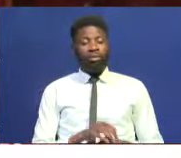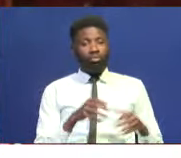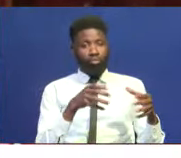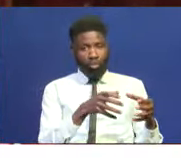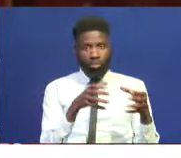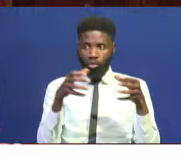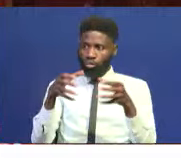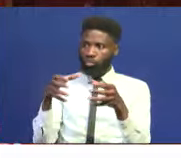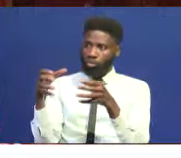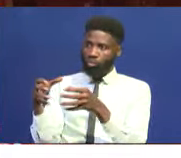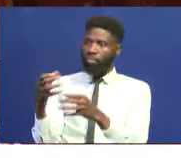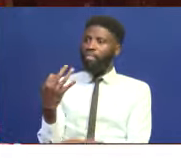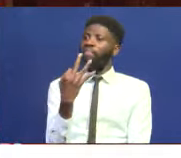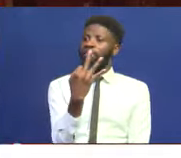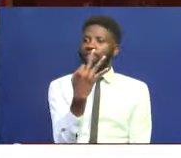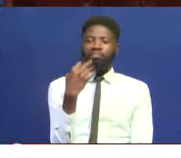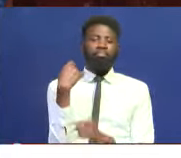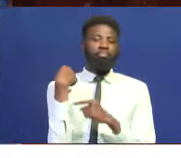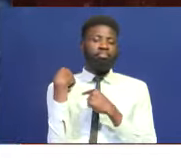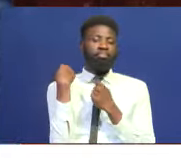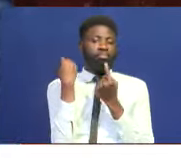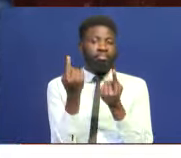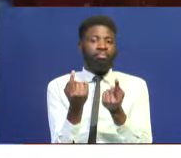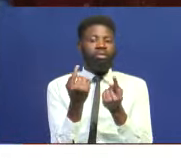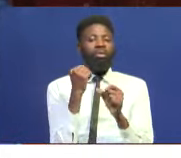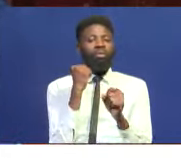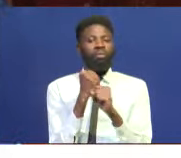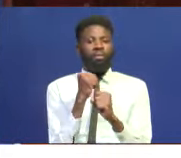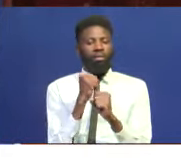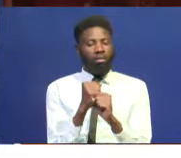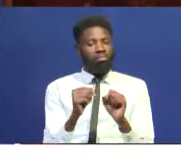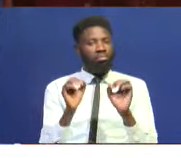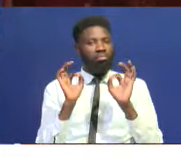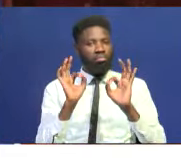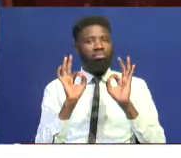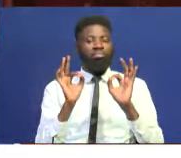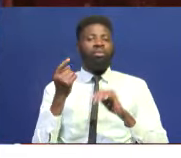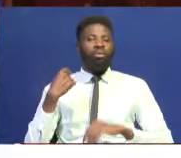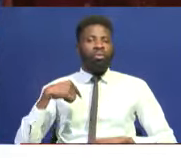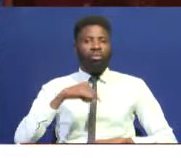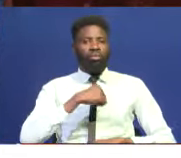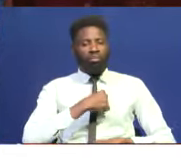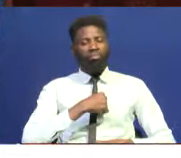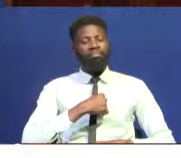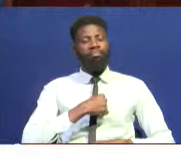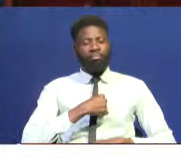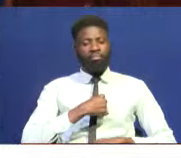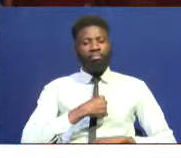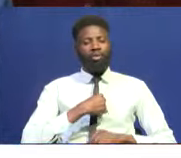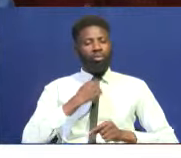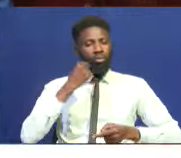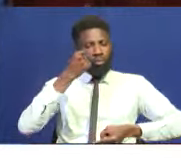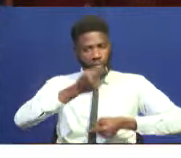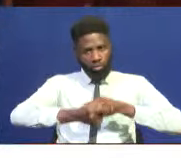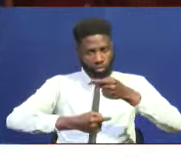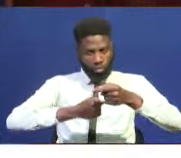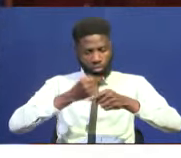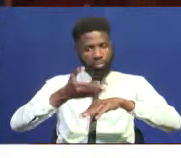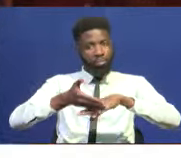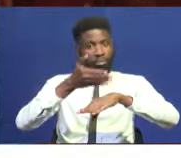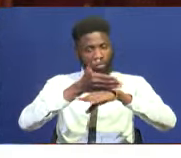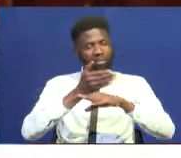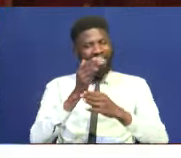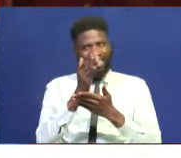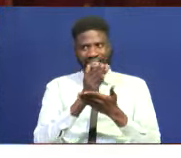well. And we are going to continue to enhance that. There could be some few structural, you know, challenges here and